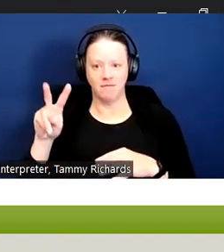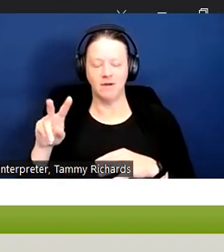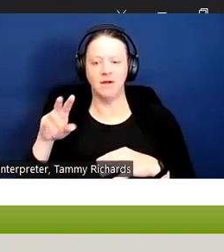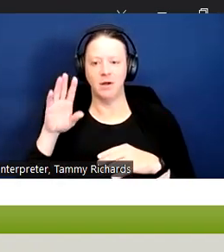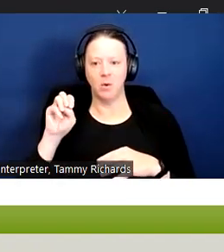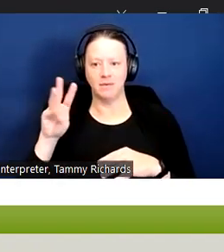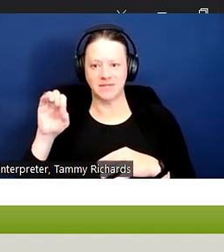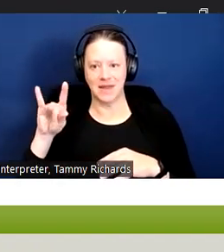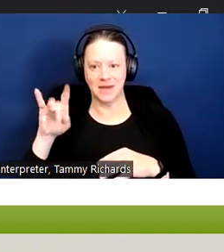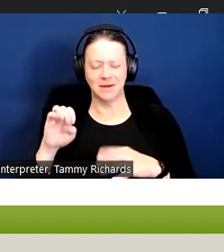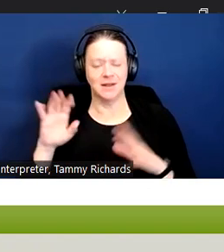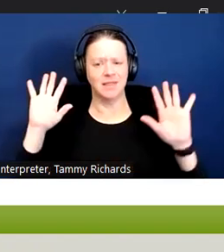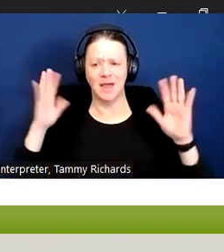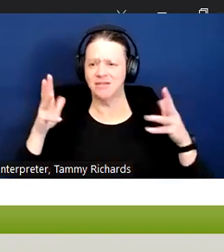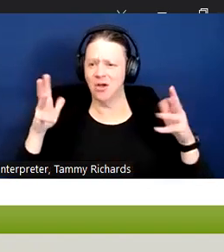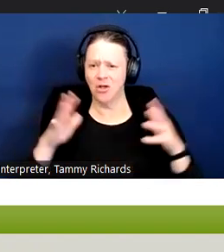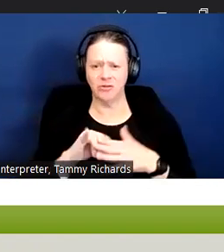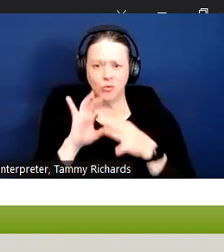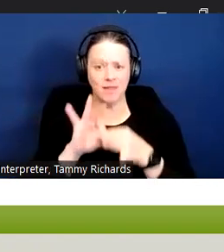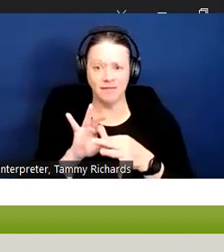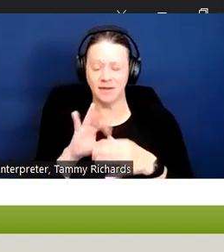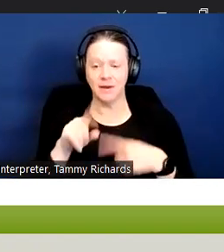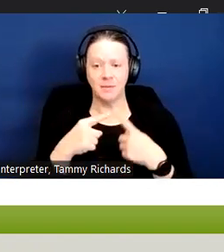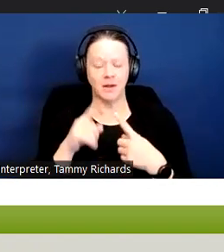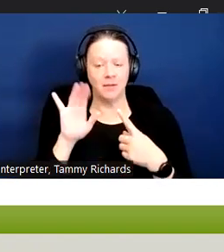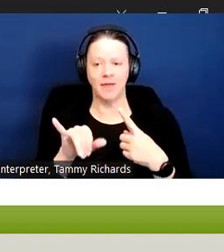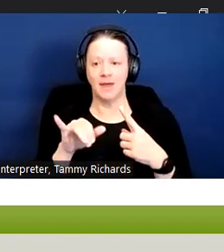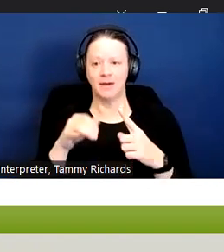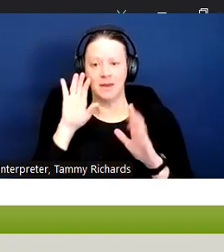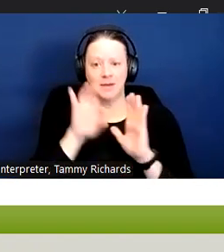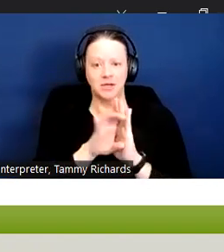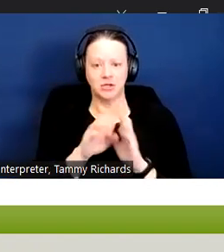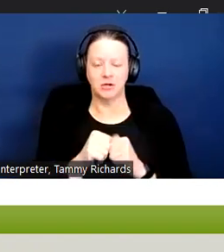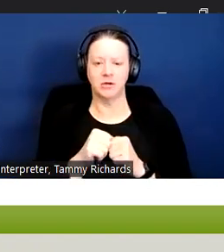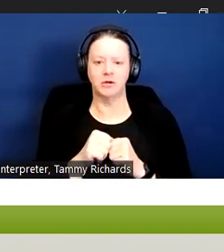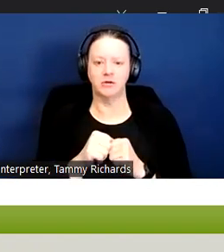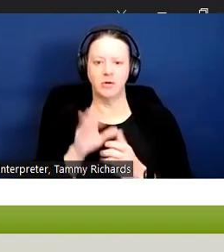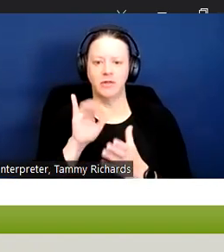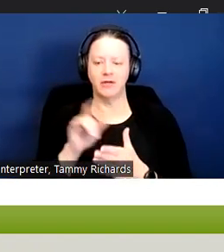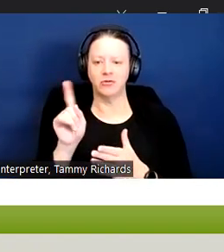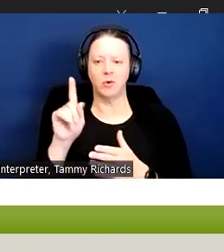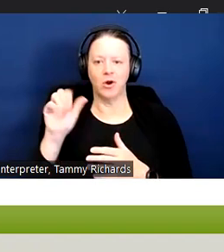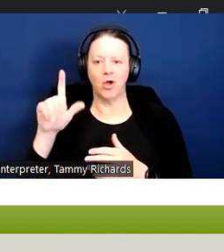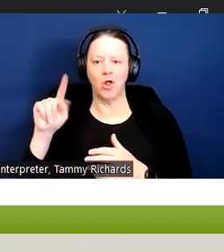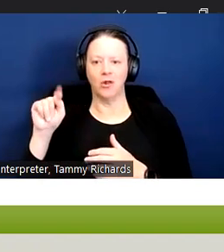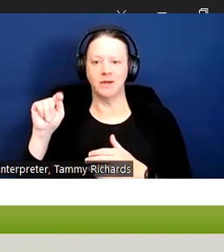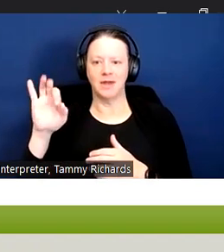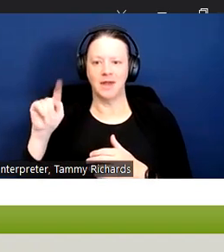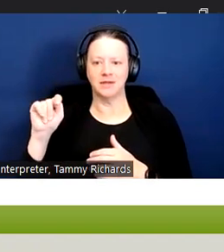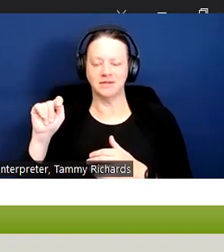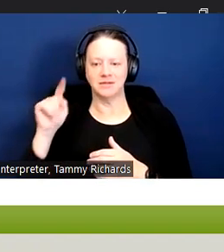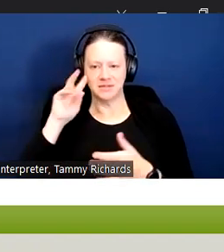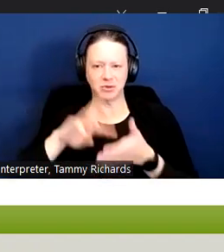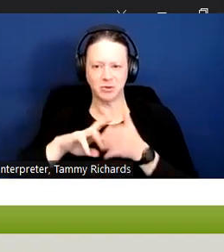all that's truly relevant about that image. So that's where alt text is, its